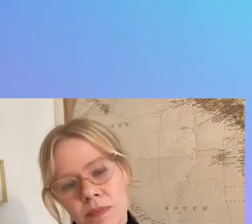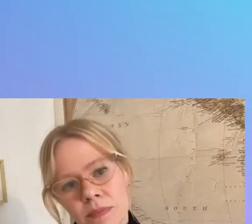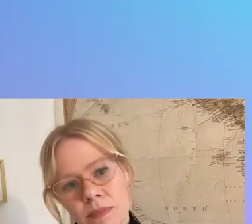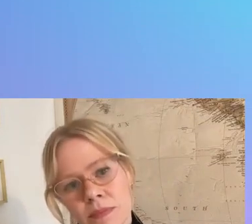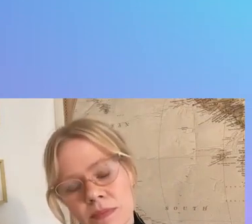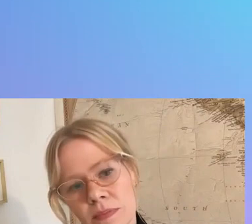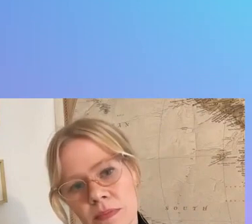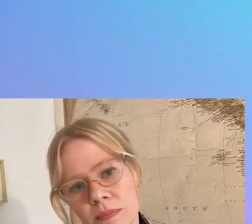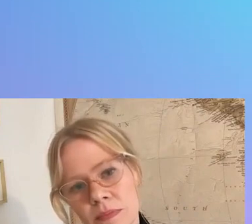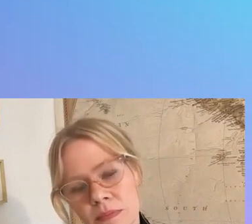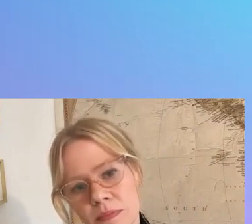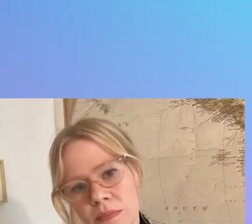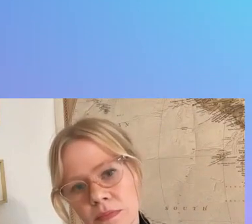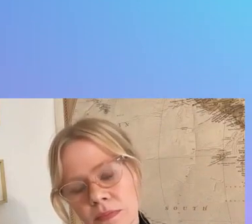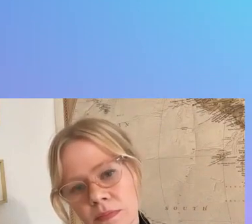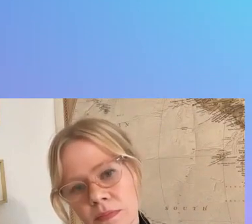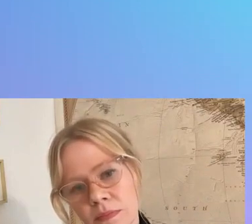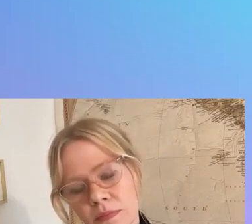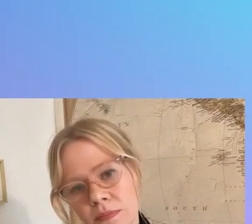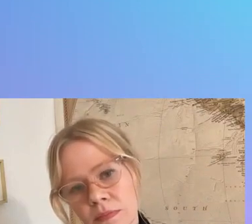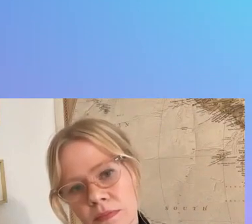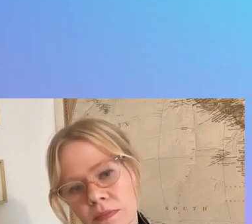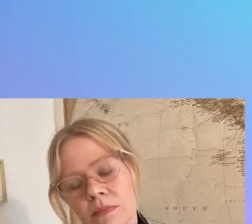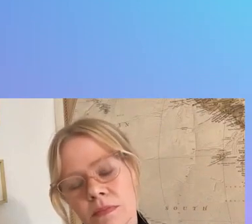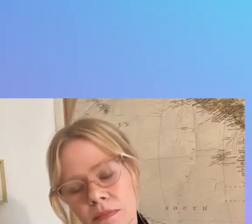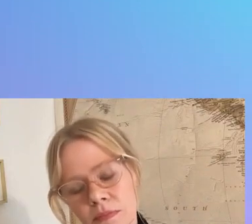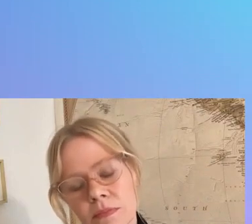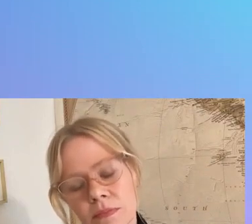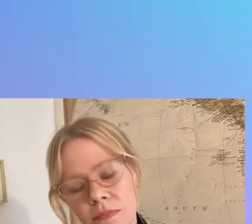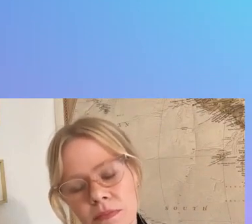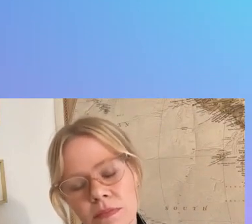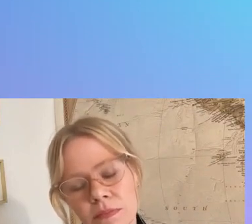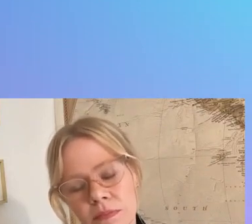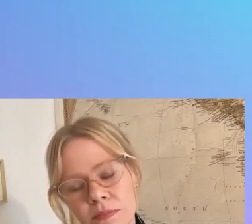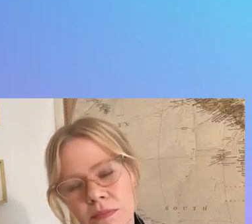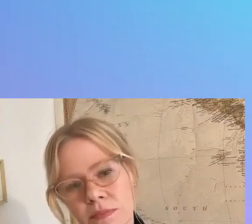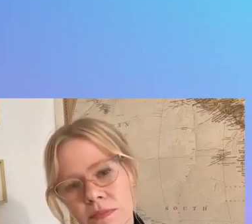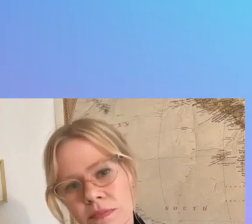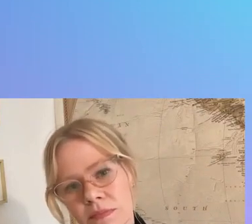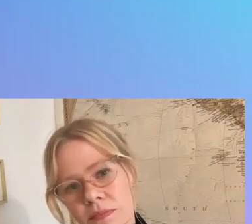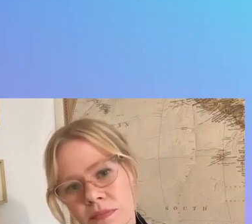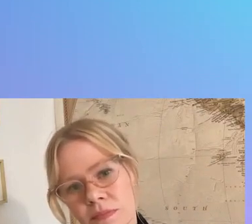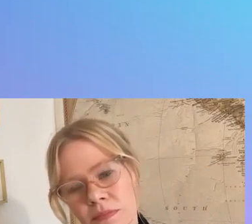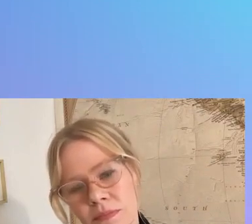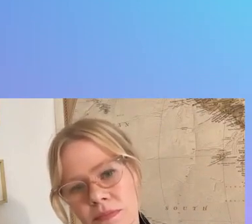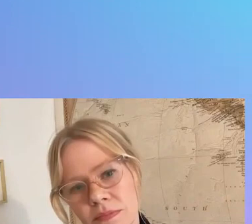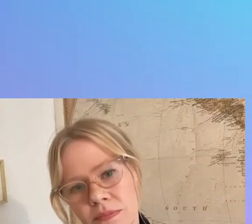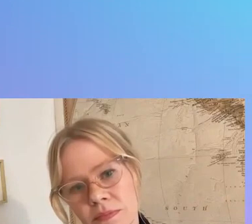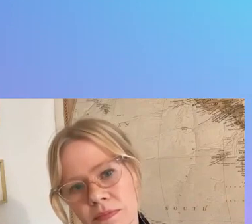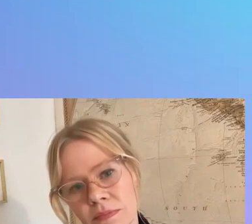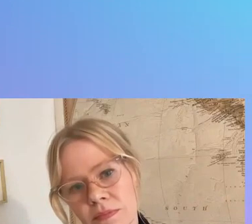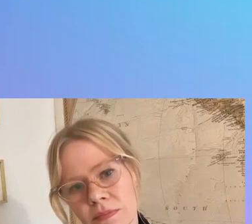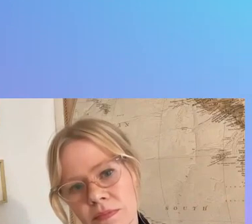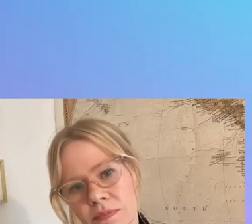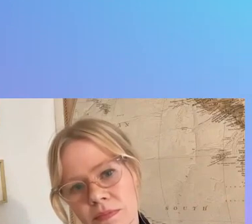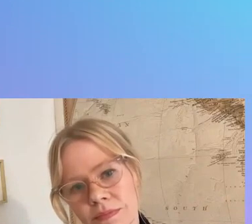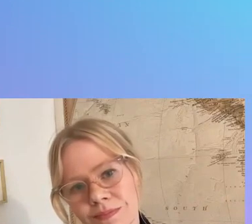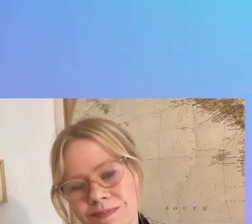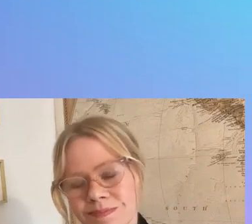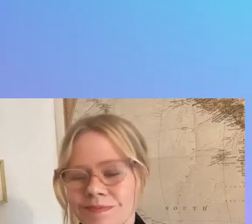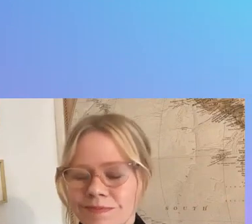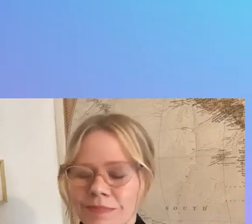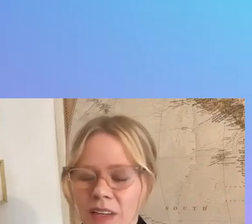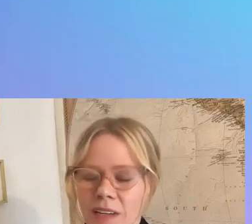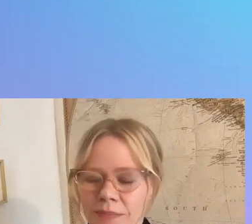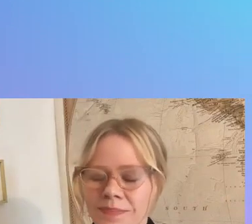what happens with our day and age, right, is online, you really are set with